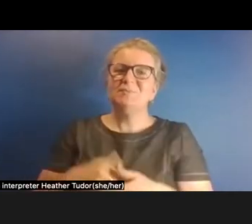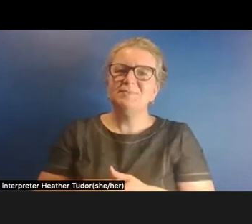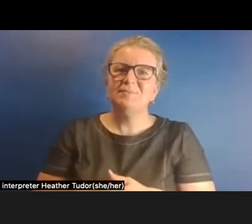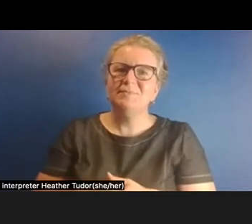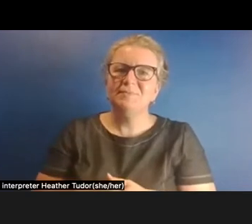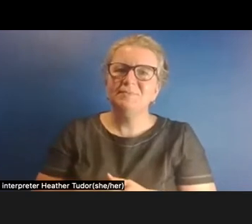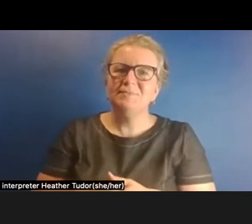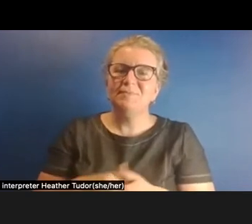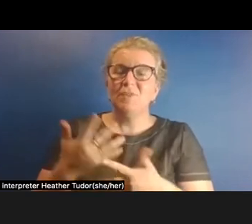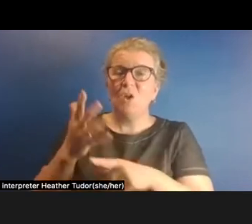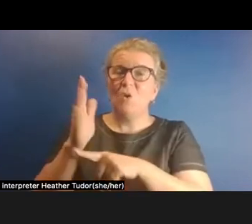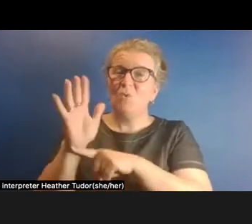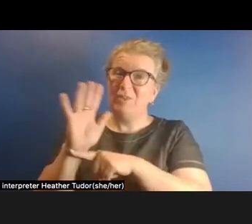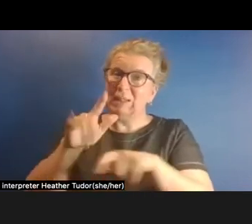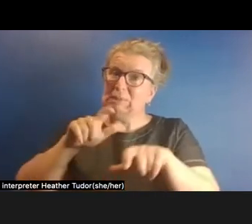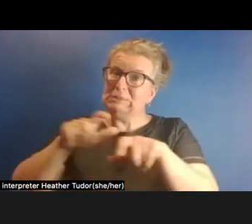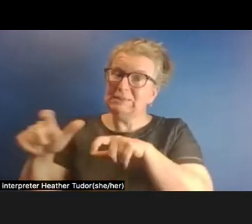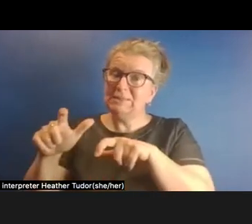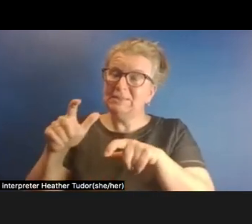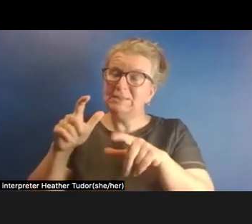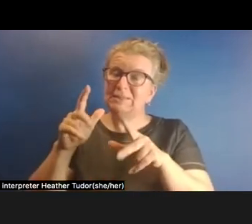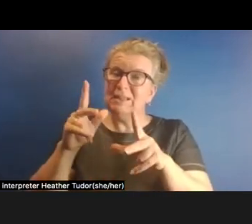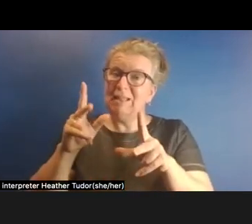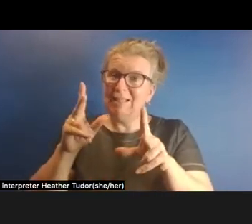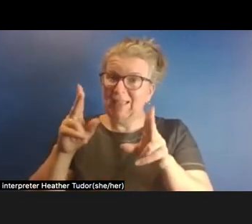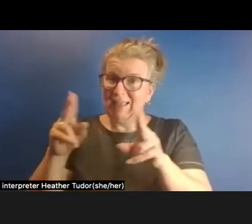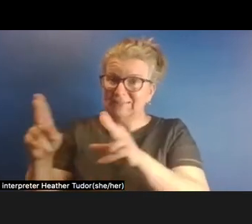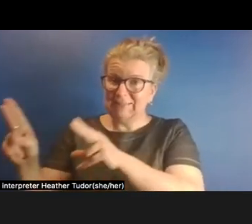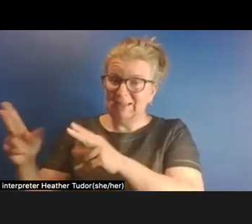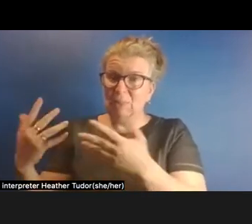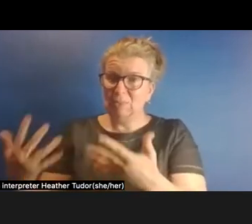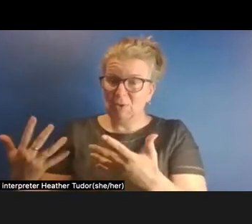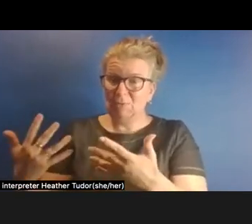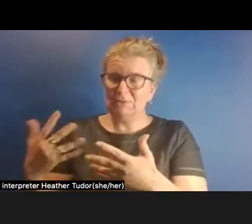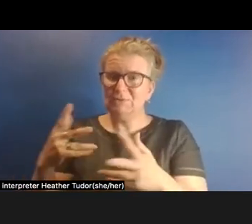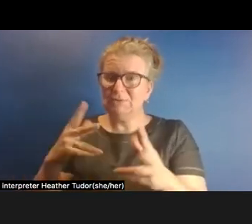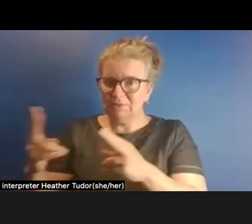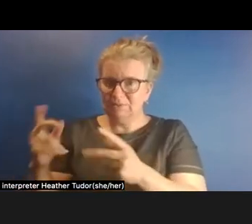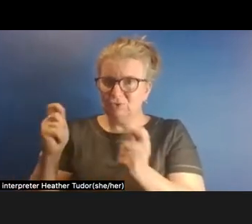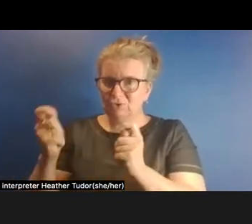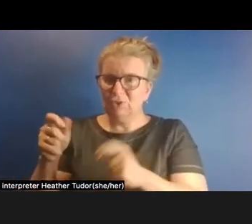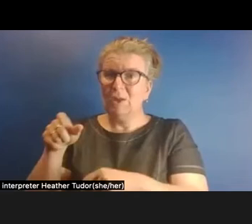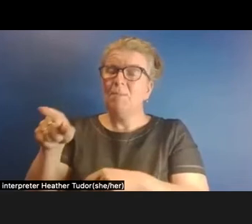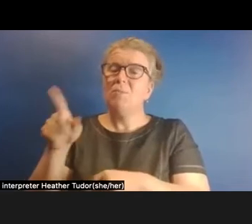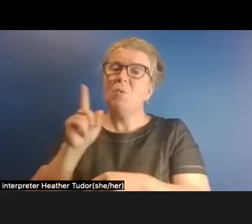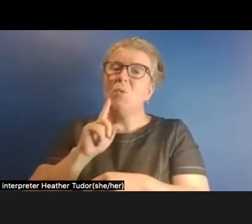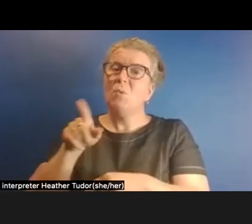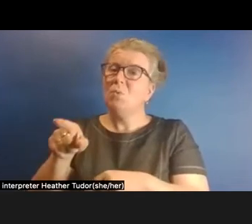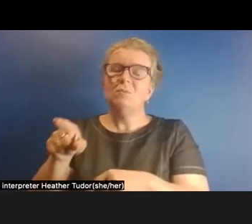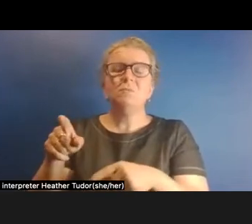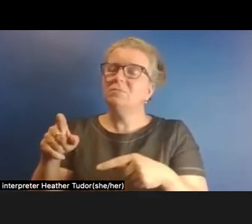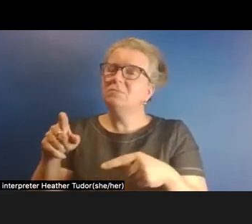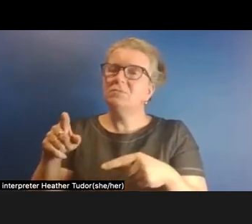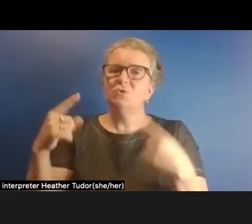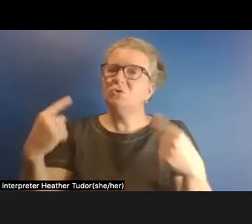still editing it. She isn't allowed to go to her parents, she just can talk to them